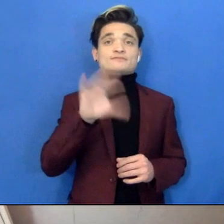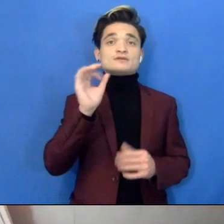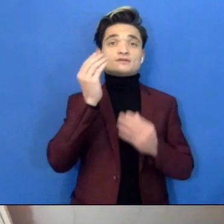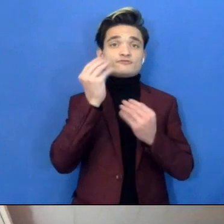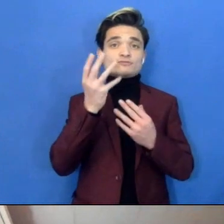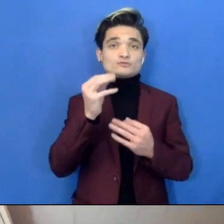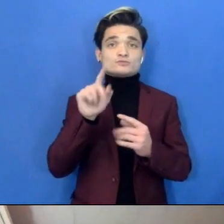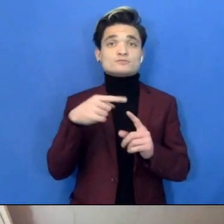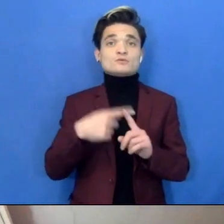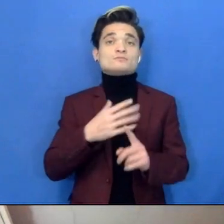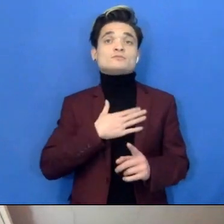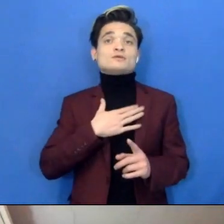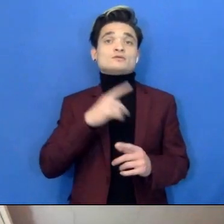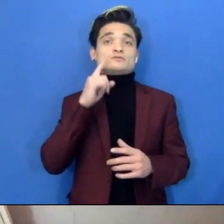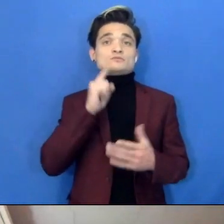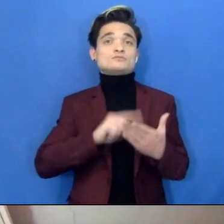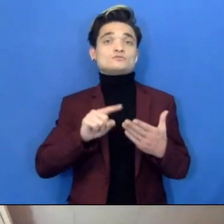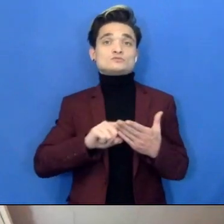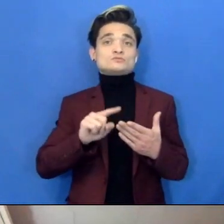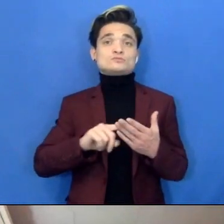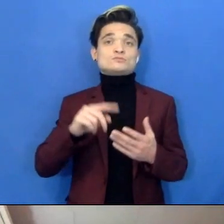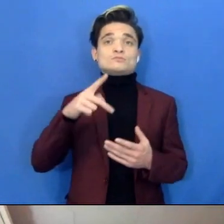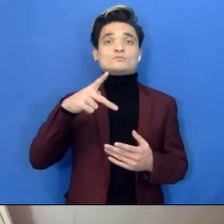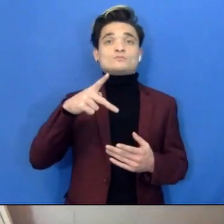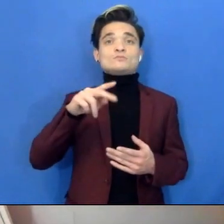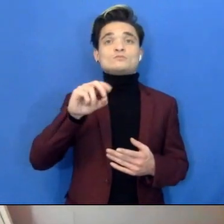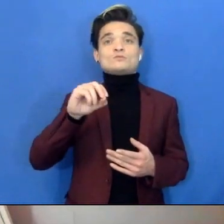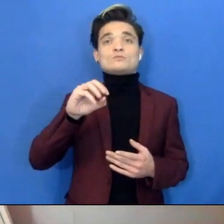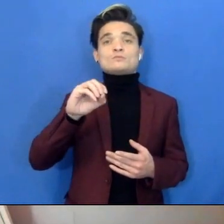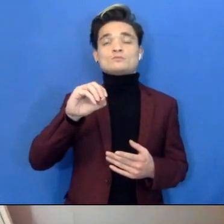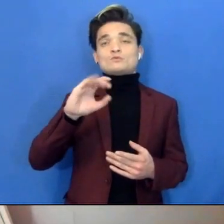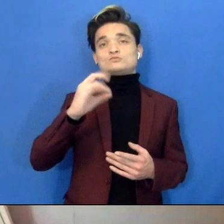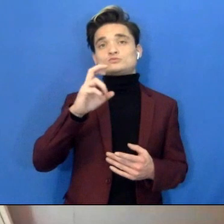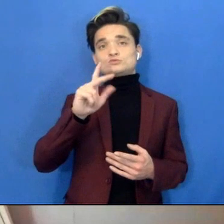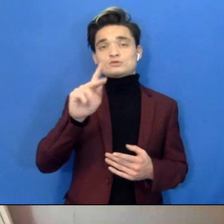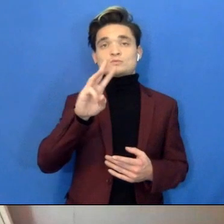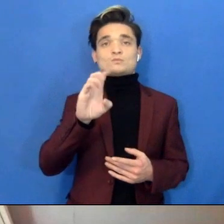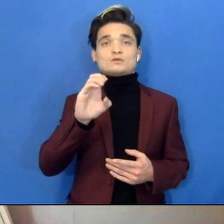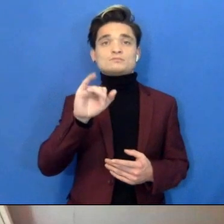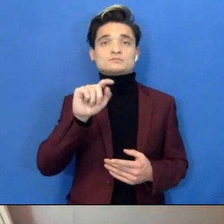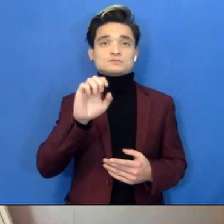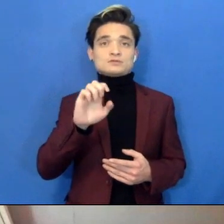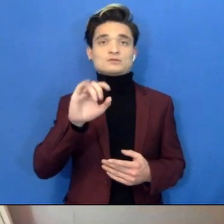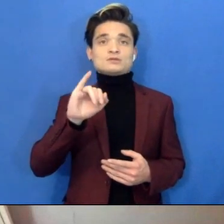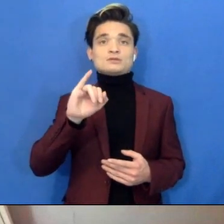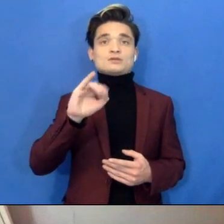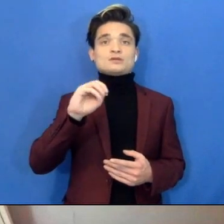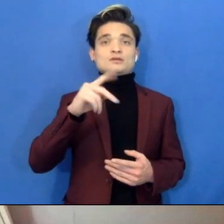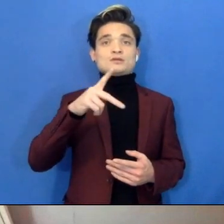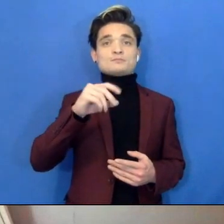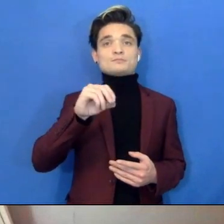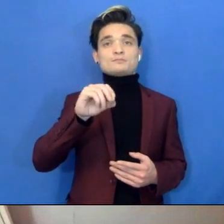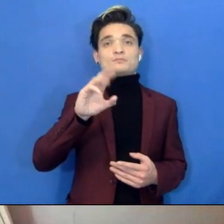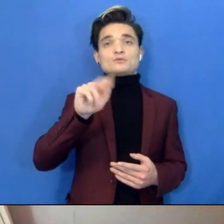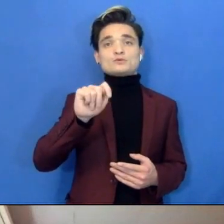which is improv.study. And you can also find the link in my profile. And if you want to know more, just write to me, let